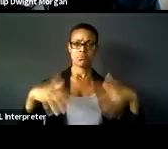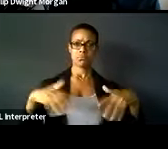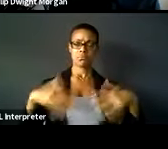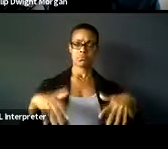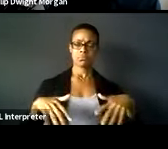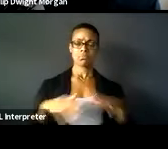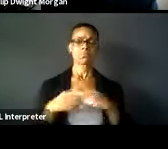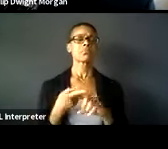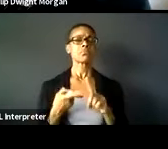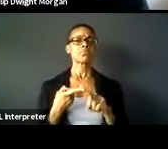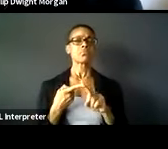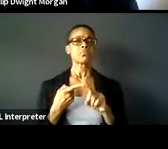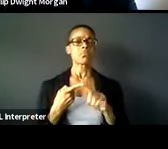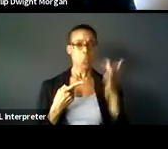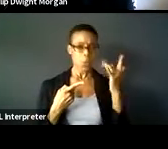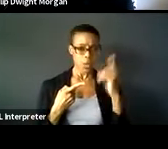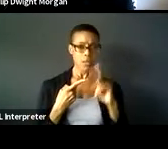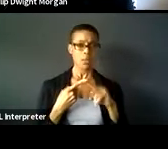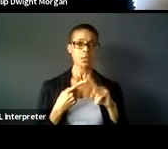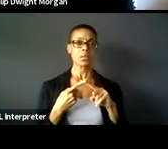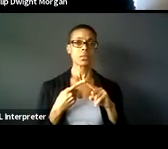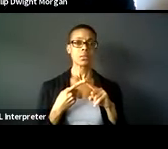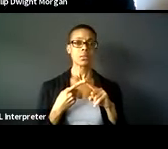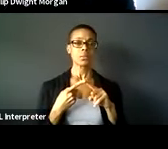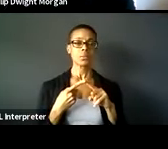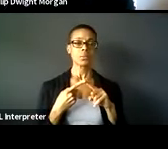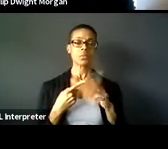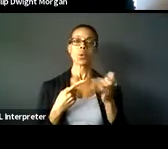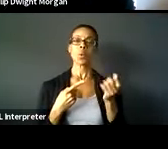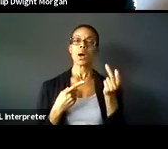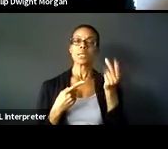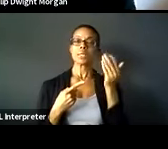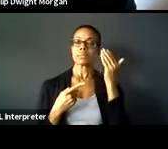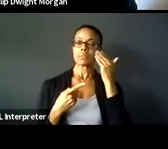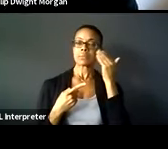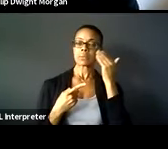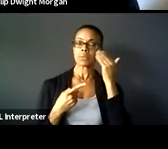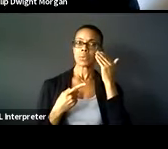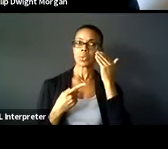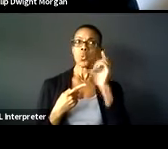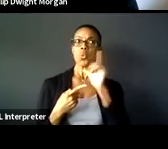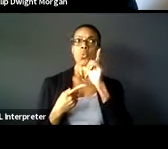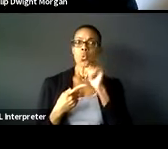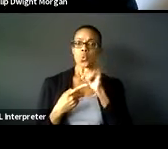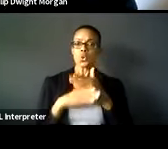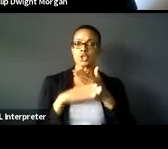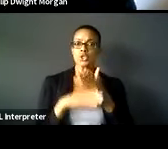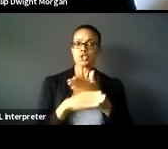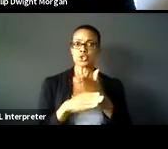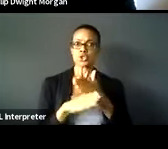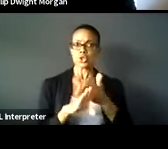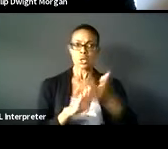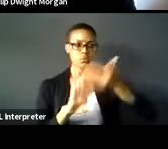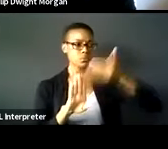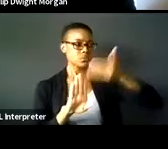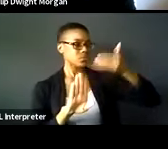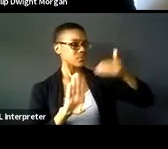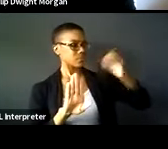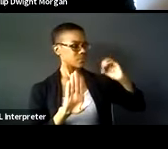to see who could share the experience with me so that when